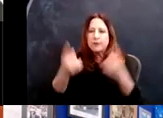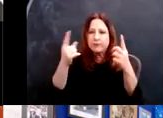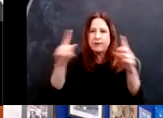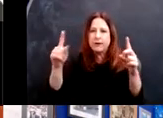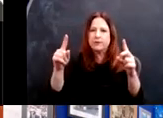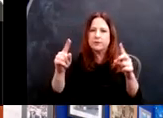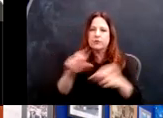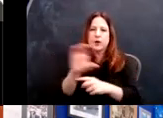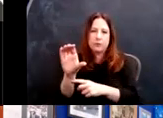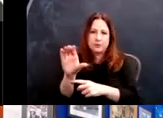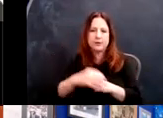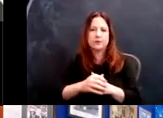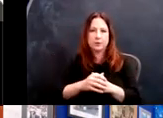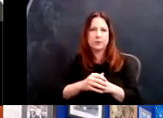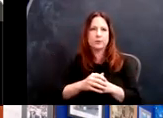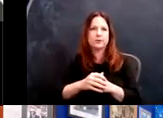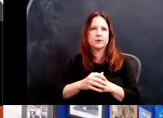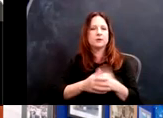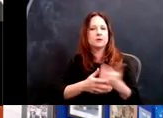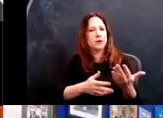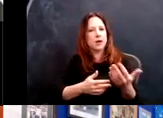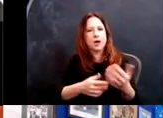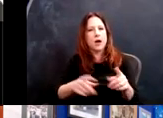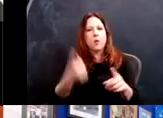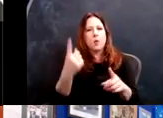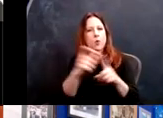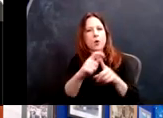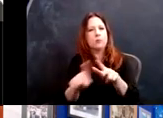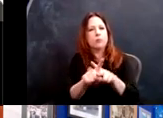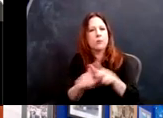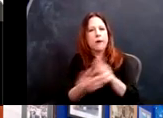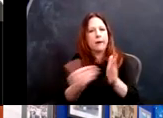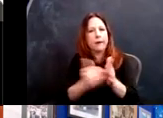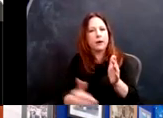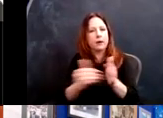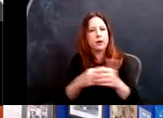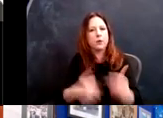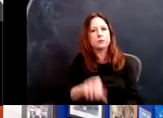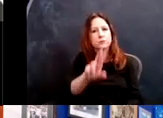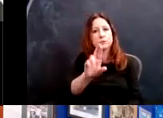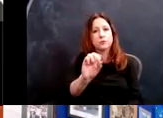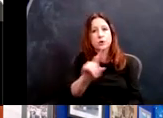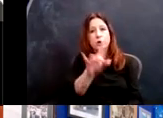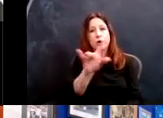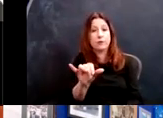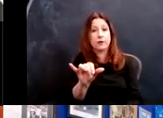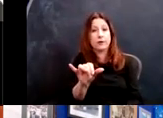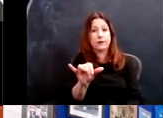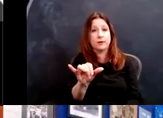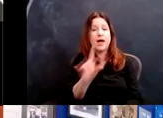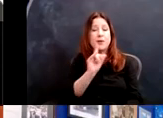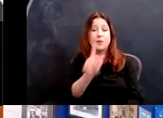center. And the only word that kept coming back to me is recovery, which is different for